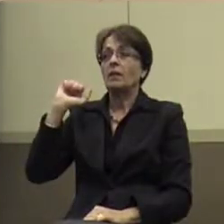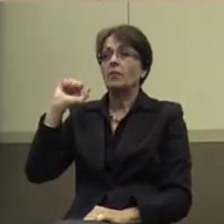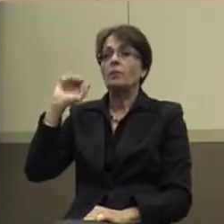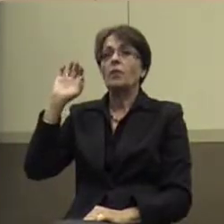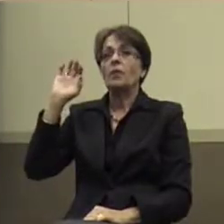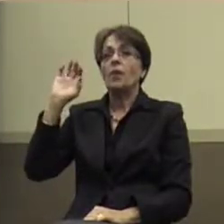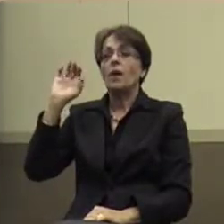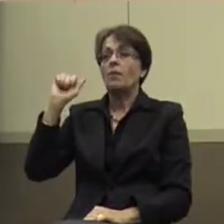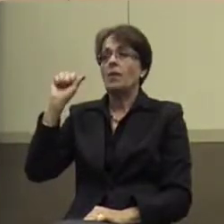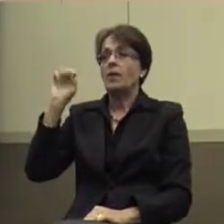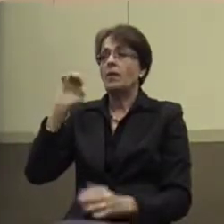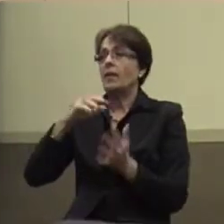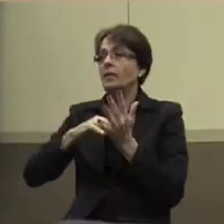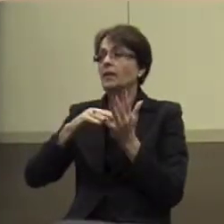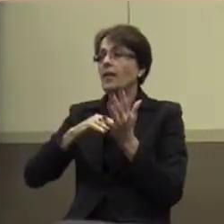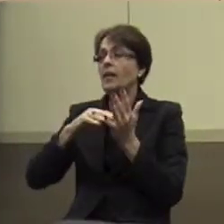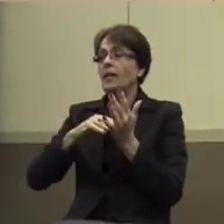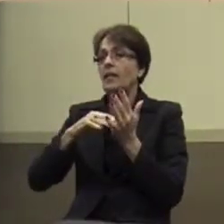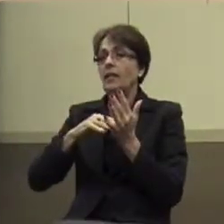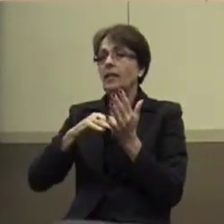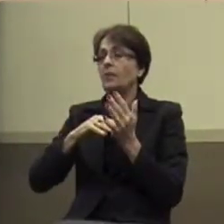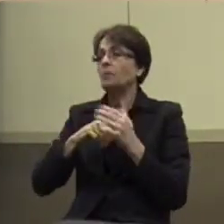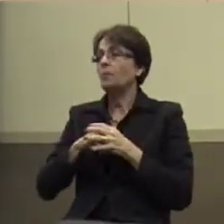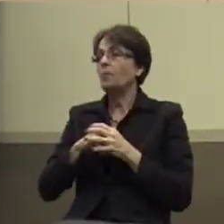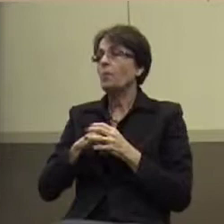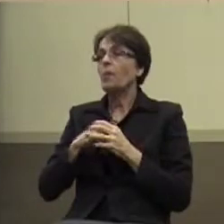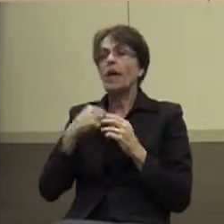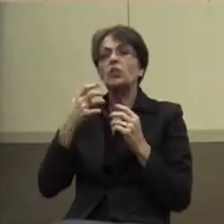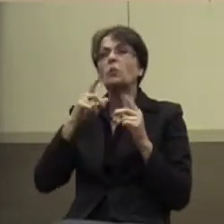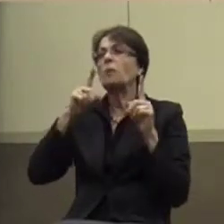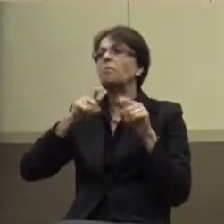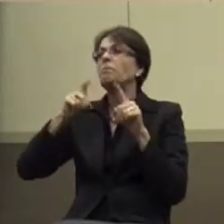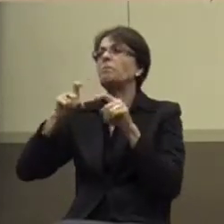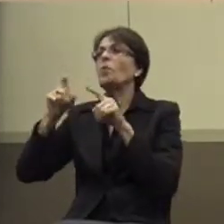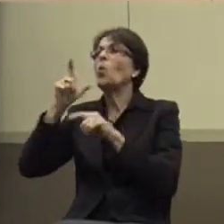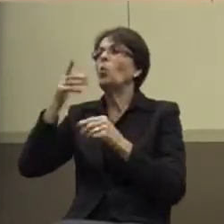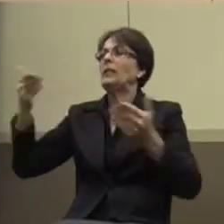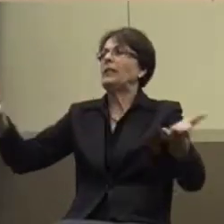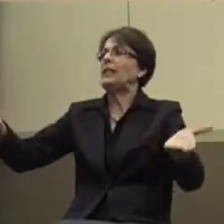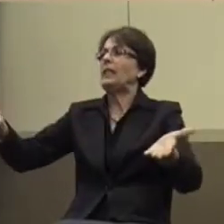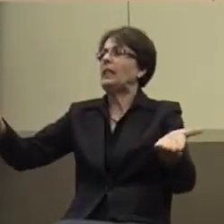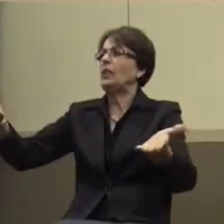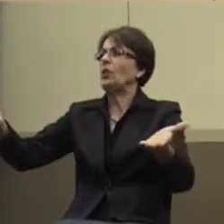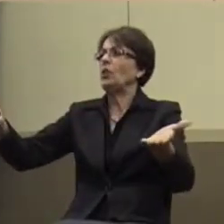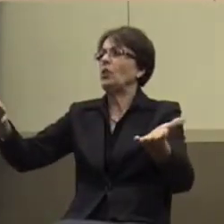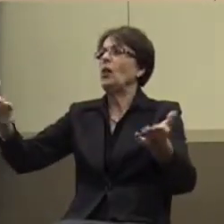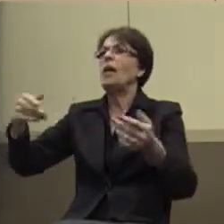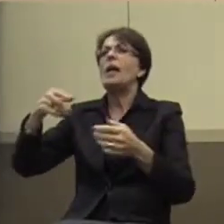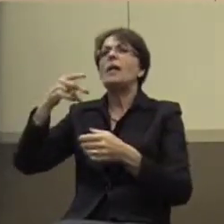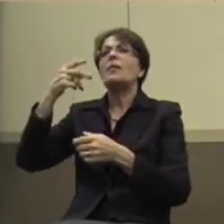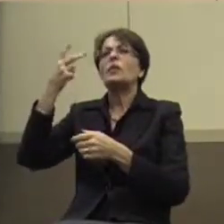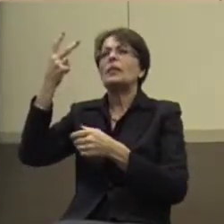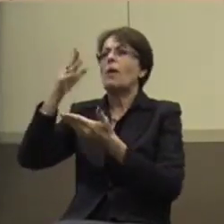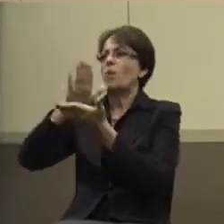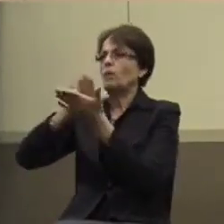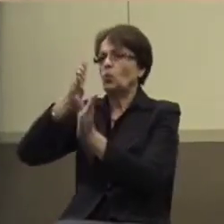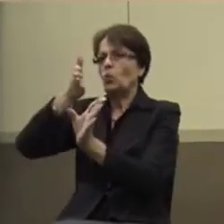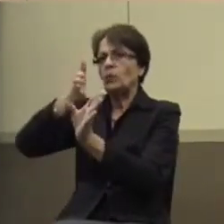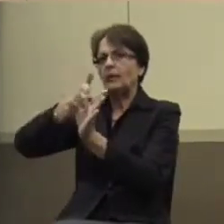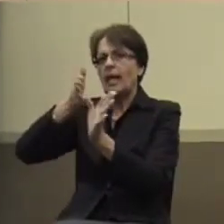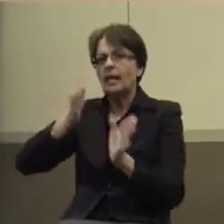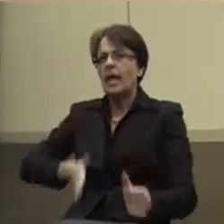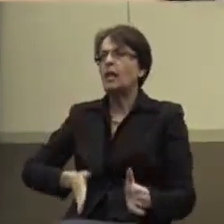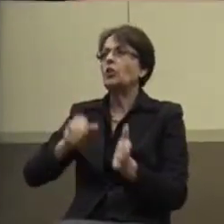want to get just a poll of who's here. Okay, so I already know there's a couple school psychologists, school social workers,